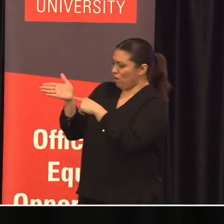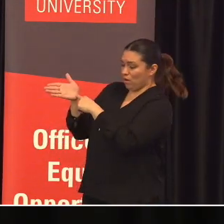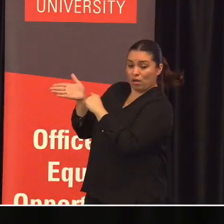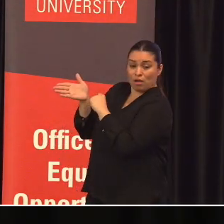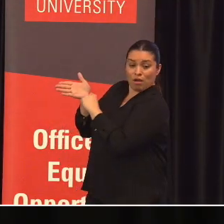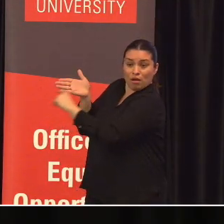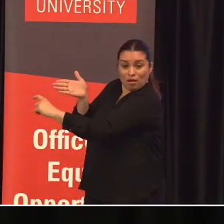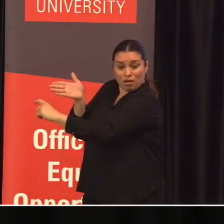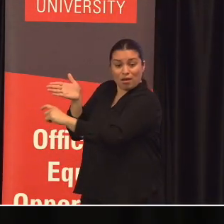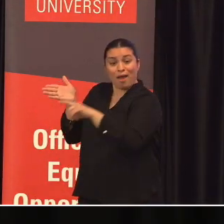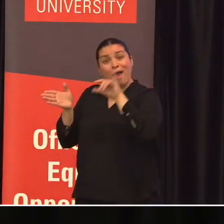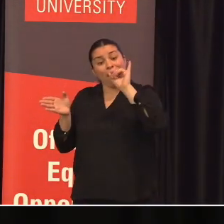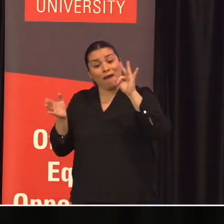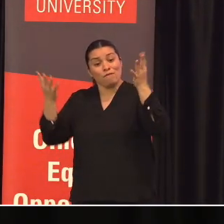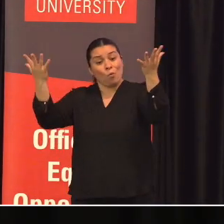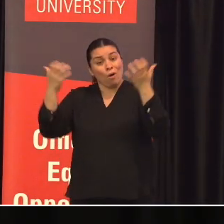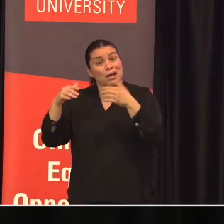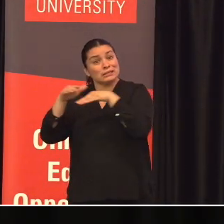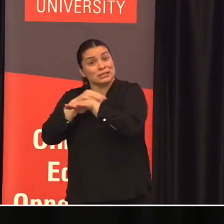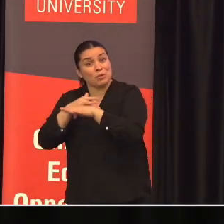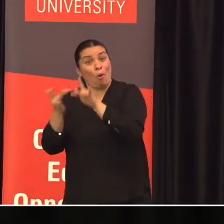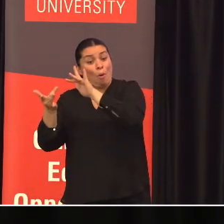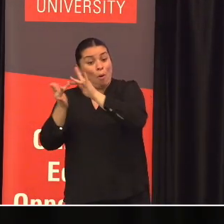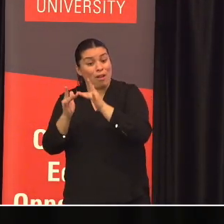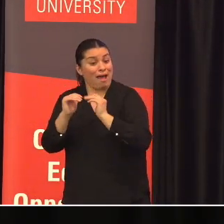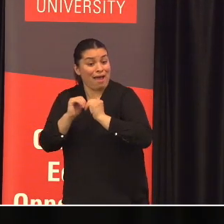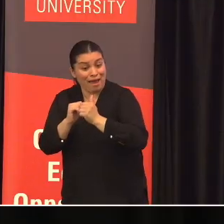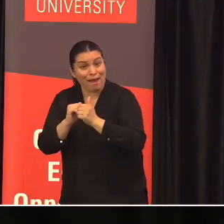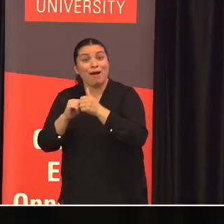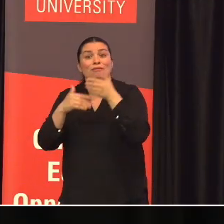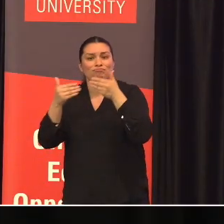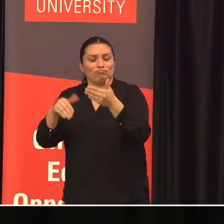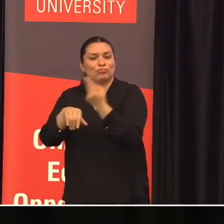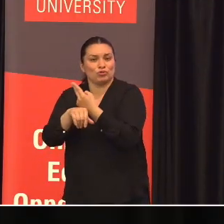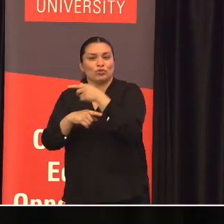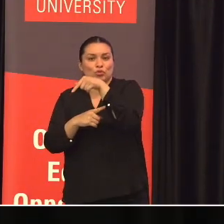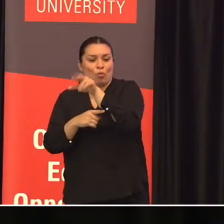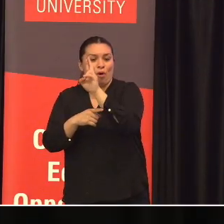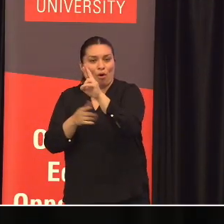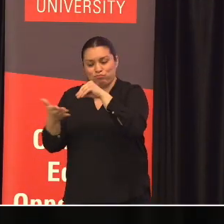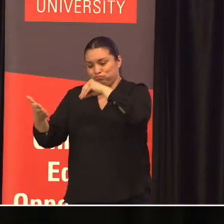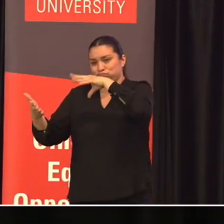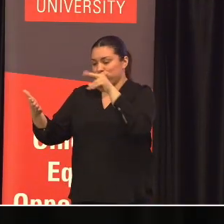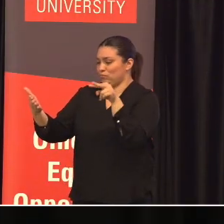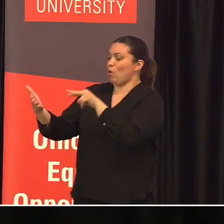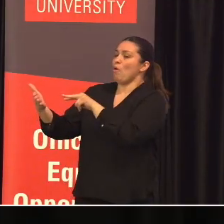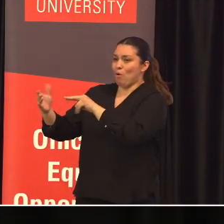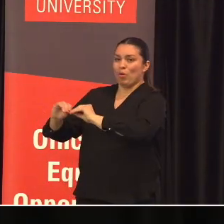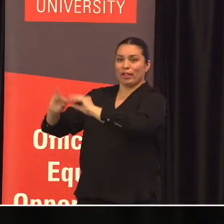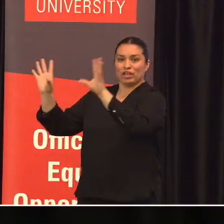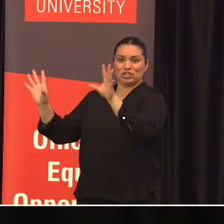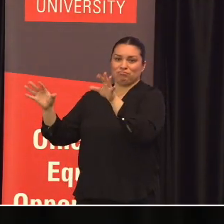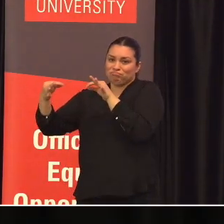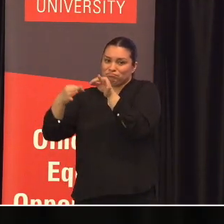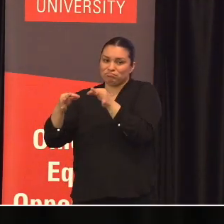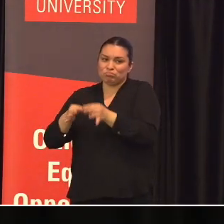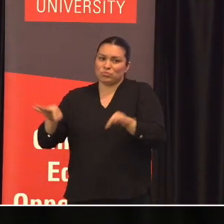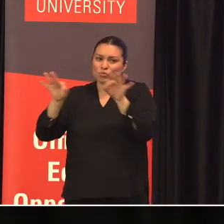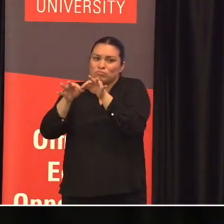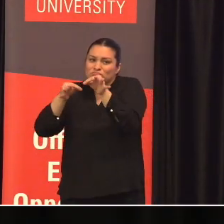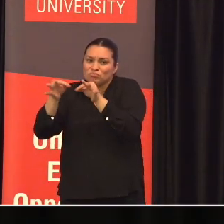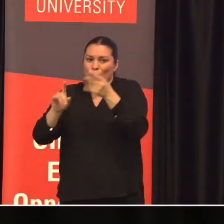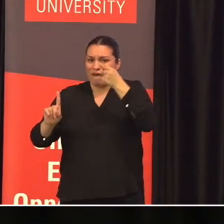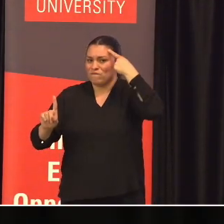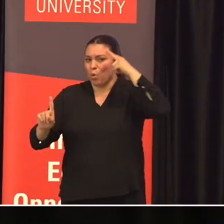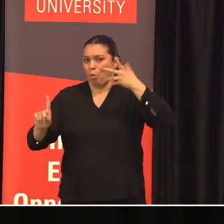URL. Obviously, in a printed document, the URL has to be there, because if it's just those few words, no one can click on